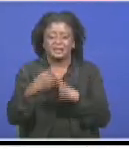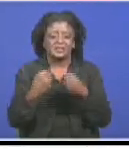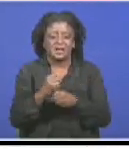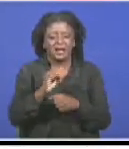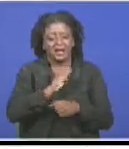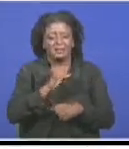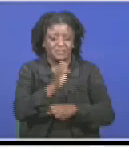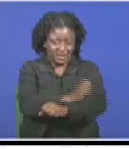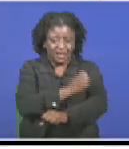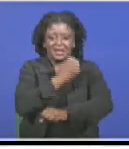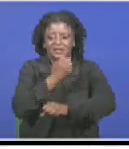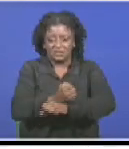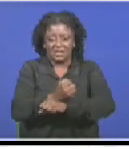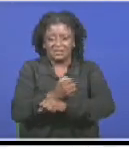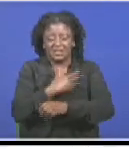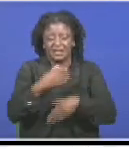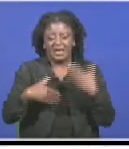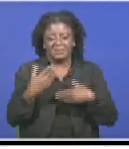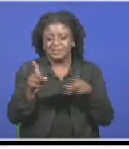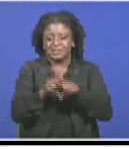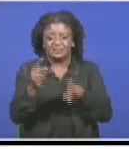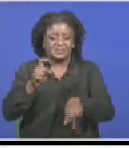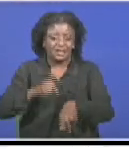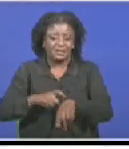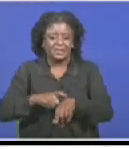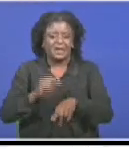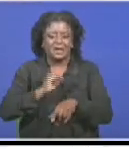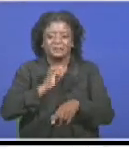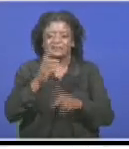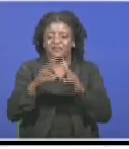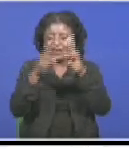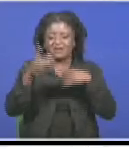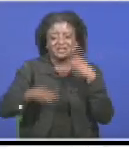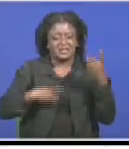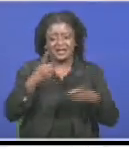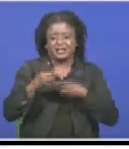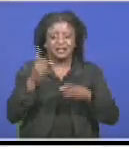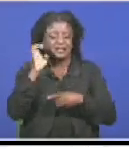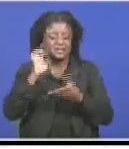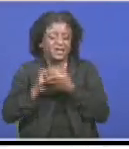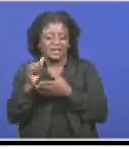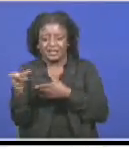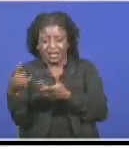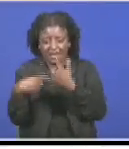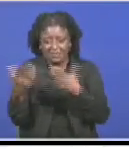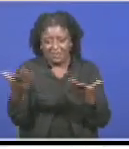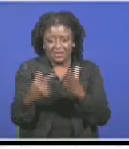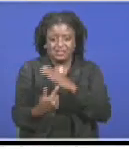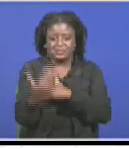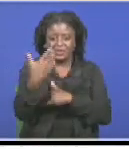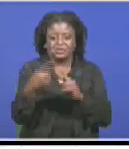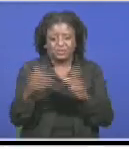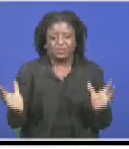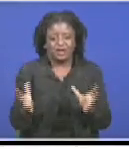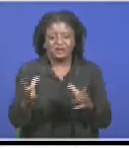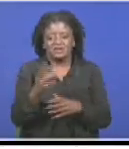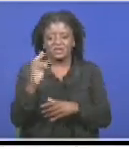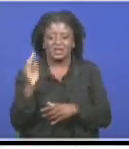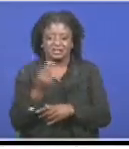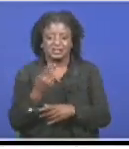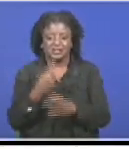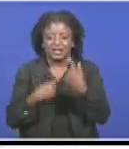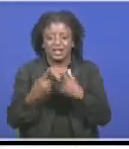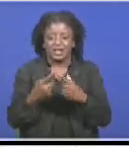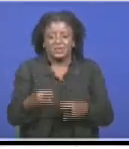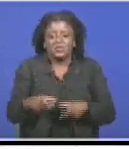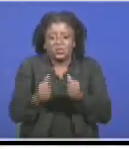happy at the same time. I am very delighted that he came to L.N. Coakley this morning to encourage us. And the Prime Minister came to Exuma bearing gifts. He